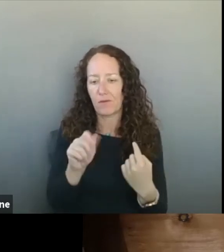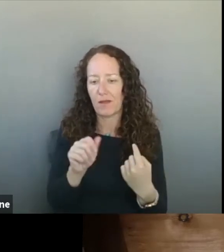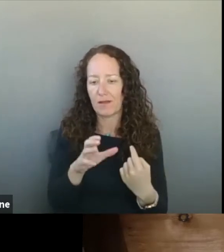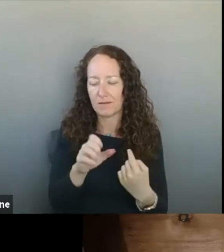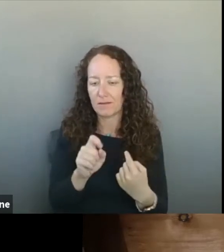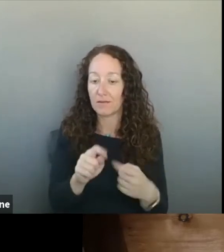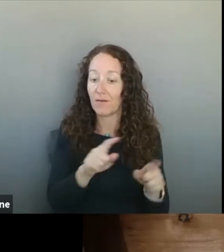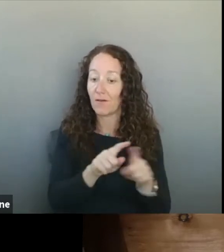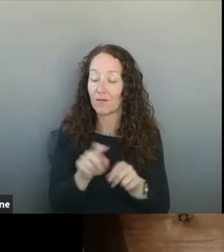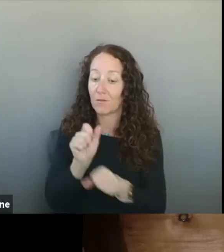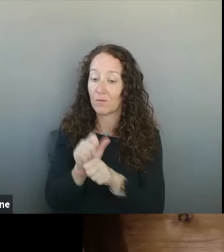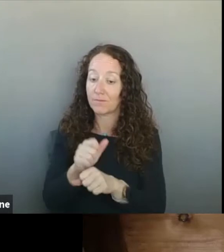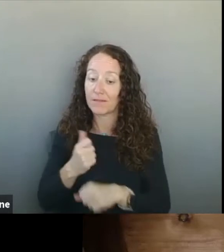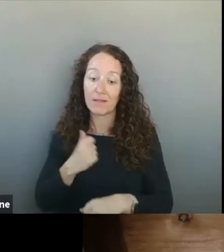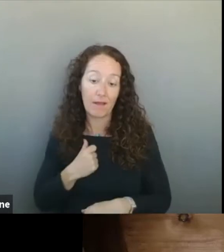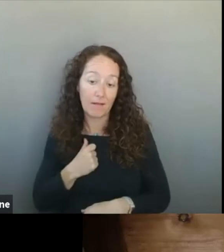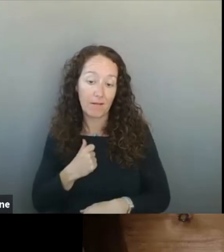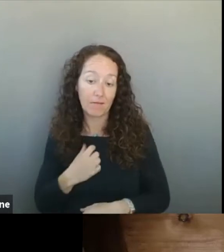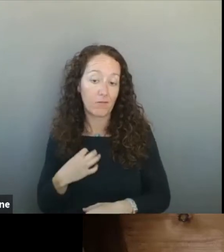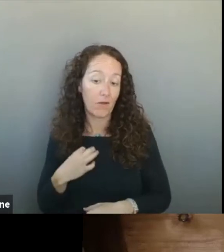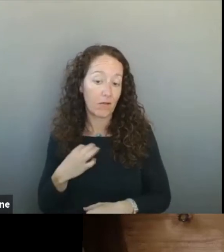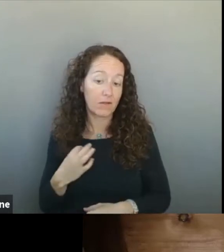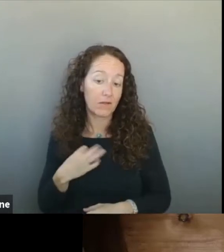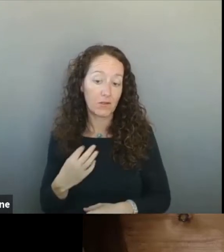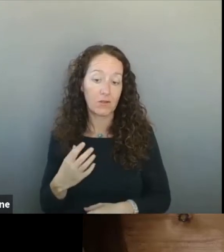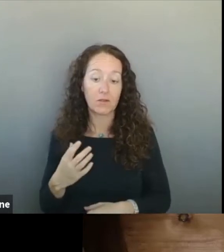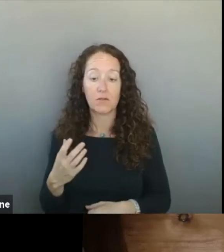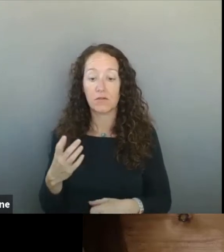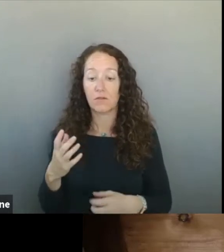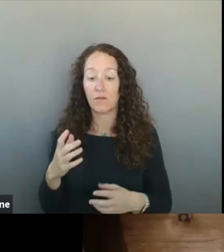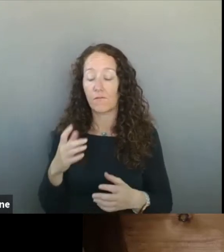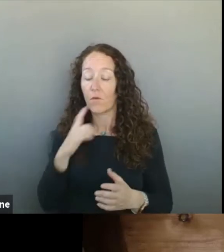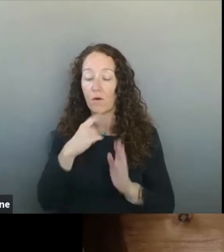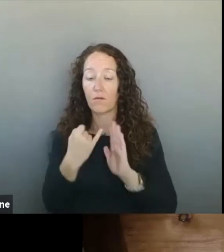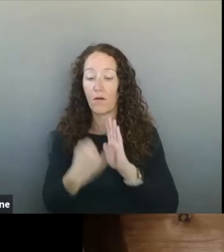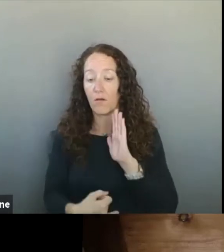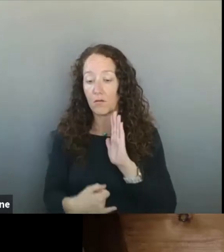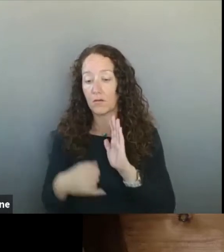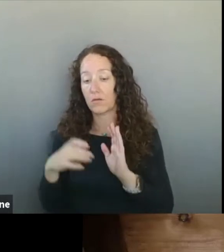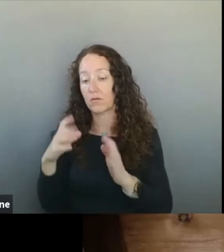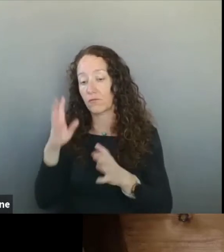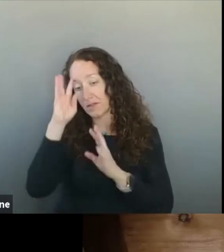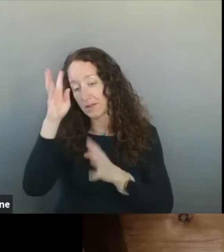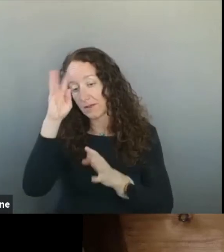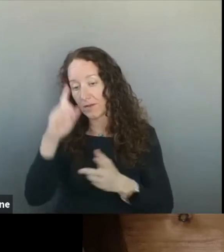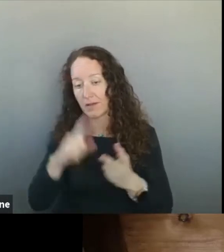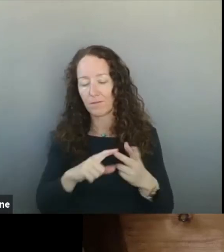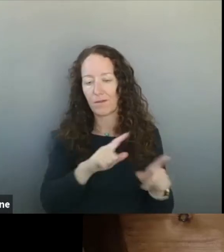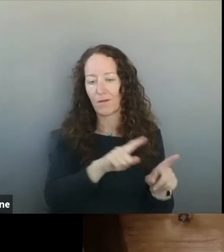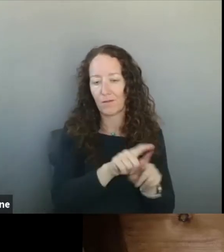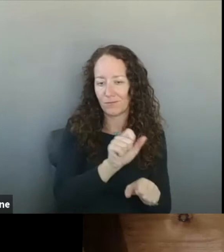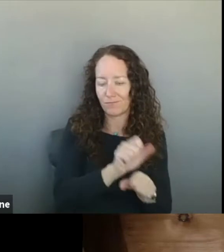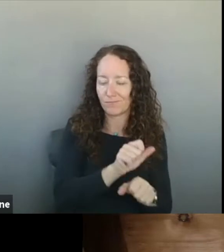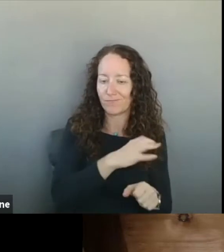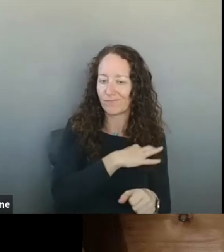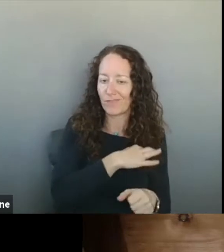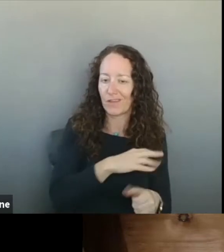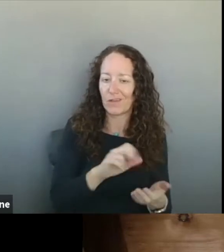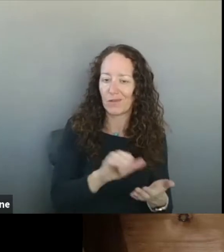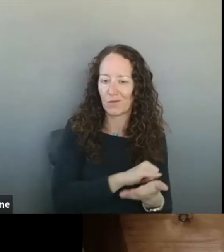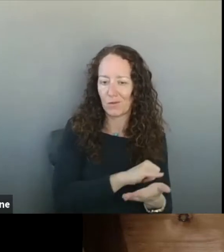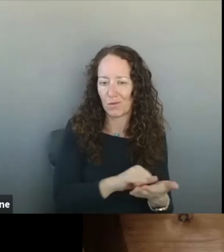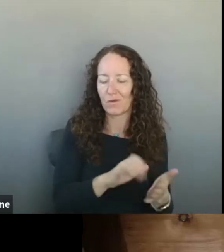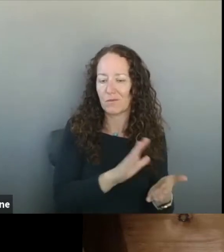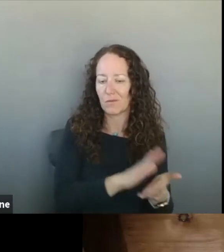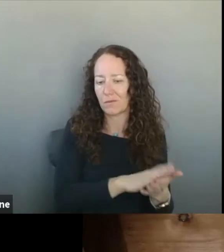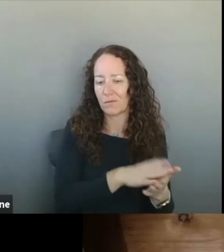The New School, teaching courses in people-centric organizational design. He's a trained mediator and a certified